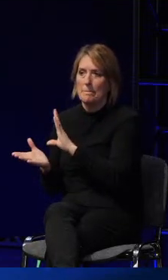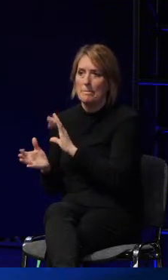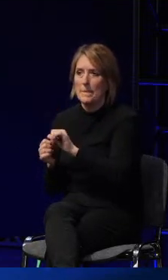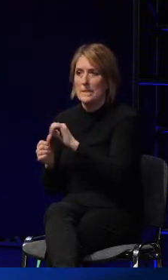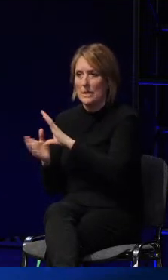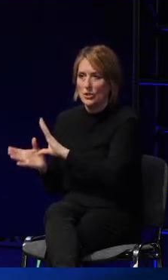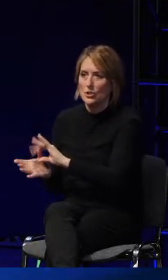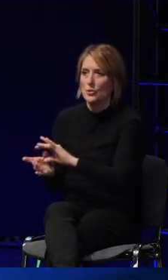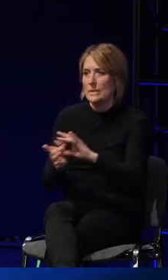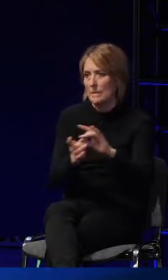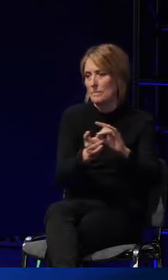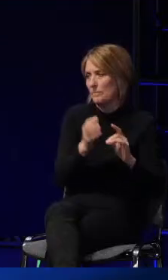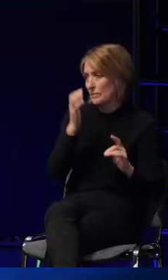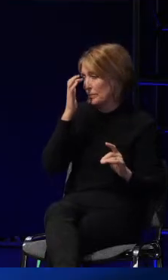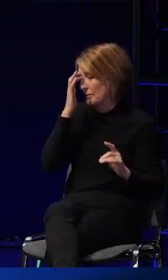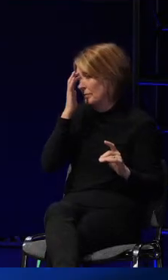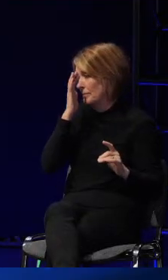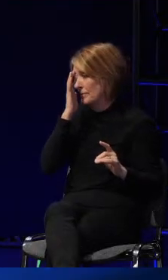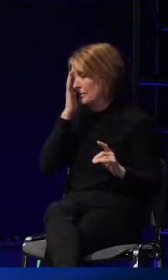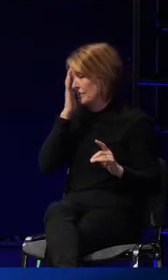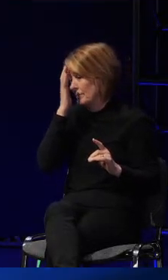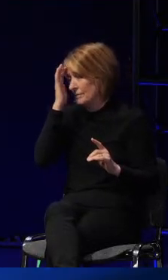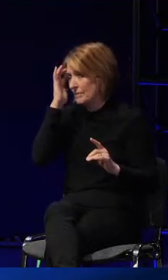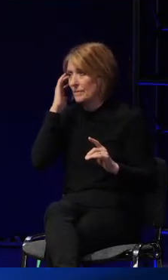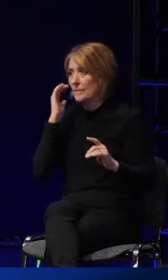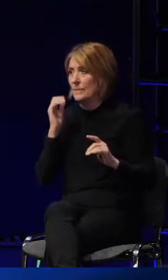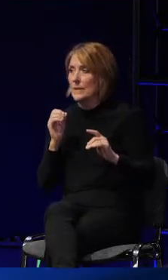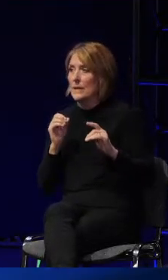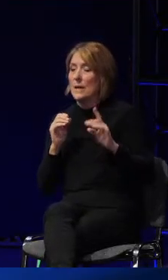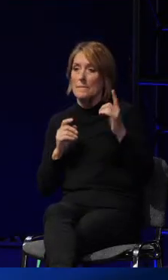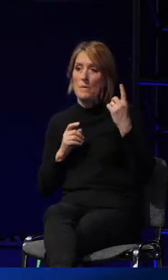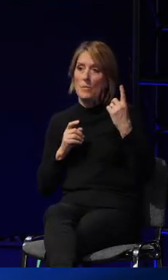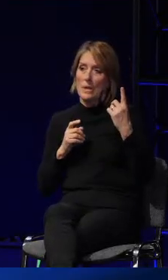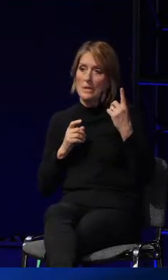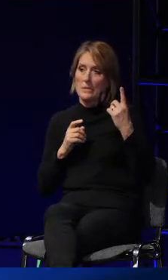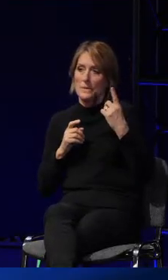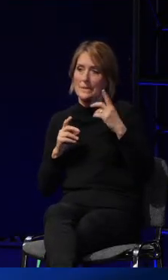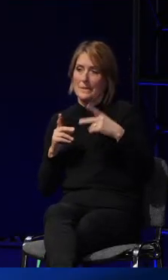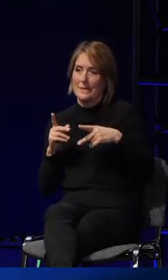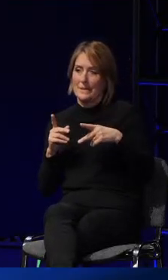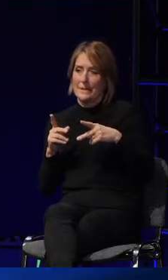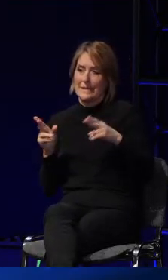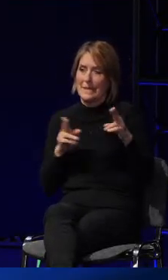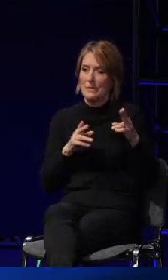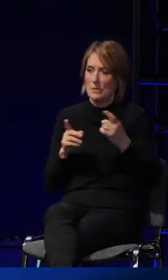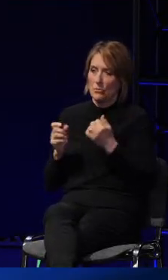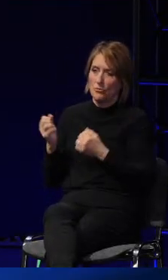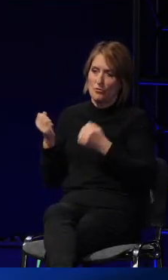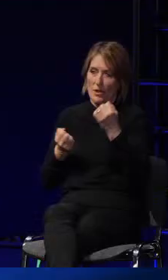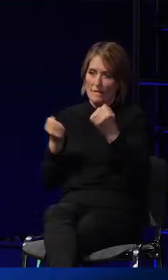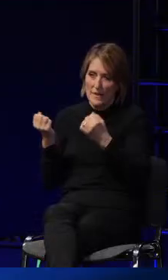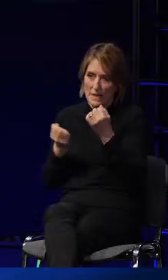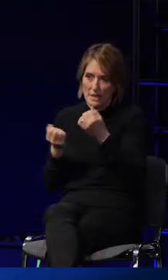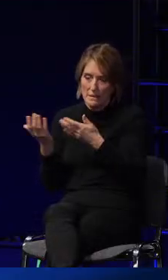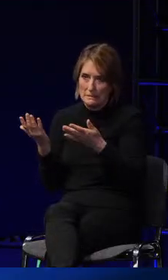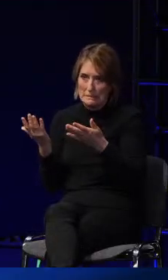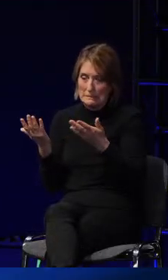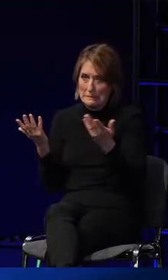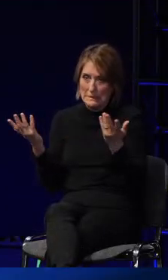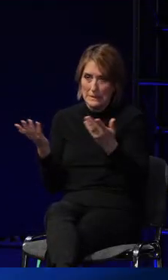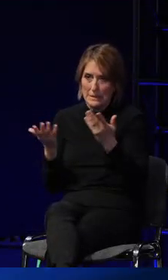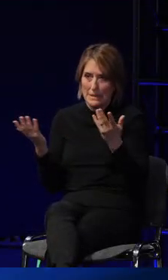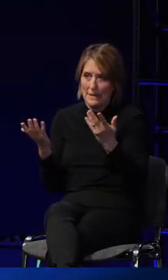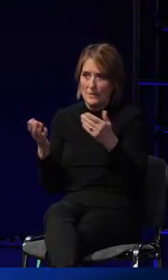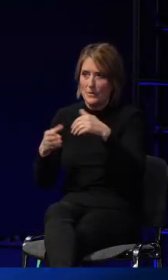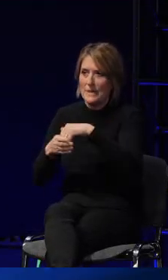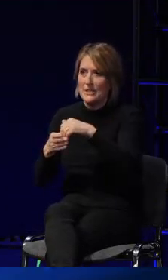my fault that's just come out. It has a huge lots of driving sequences, and that was all in volume, all the internal stuff, and